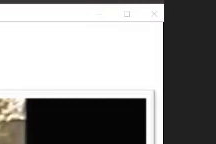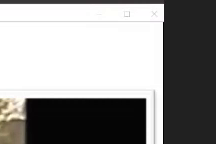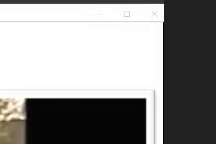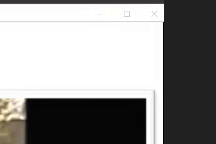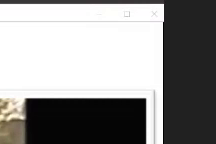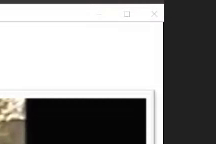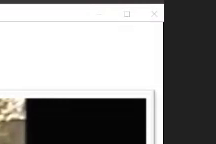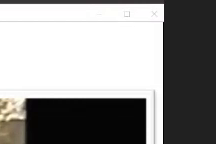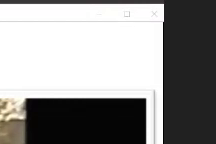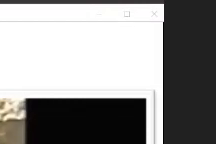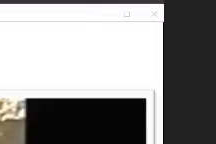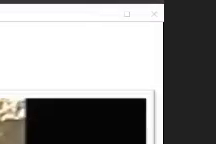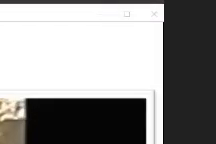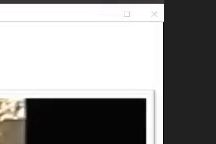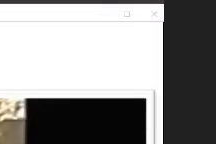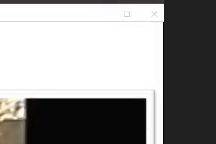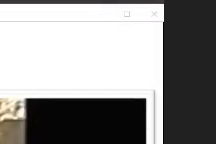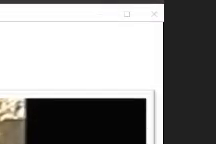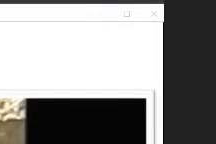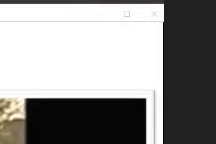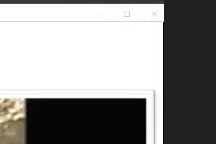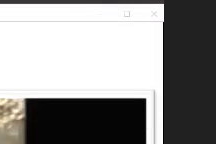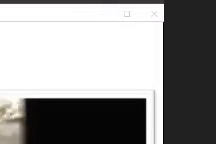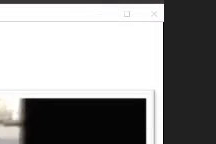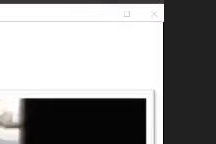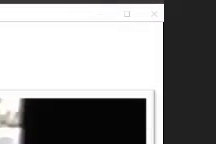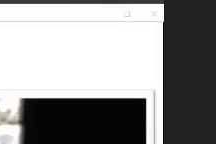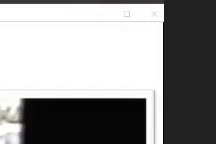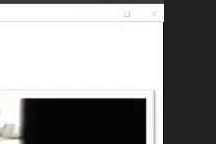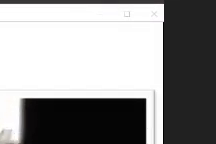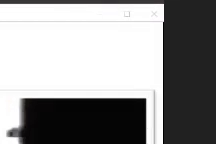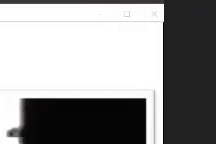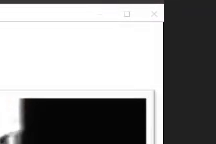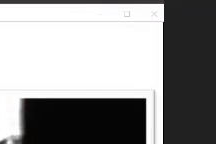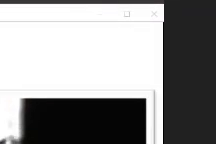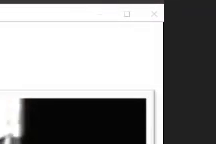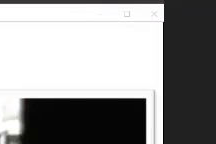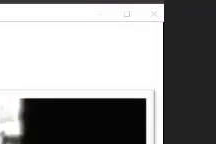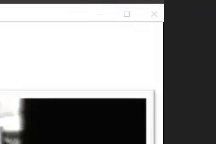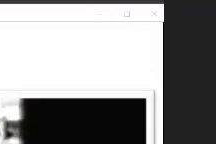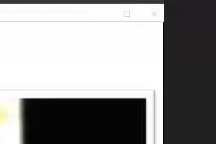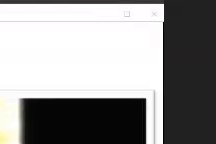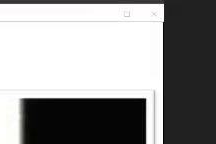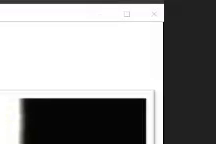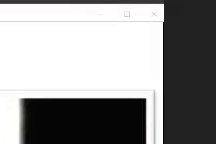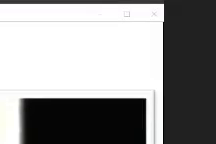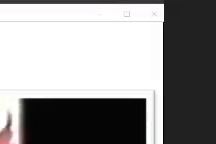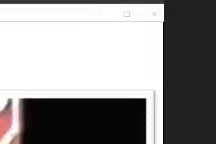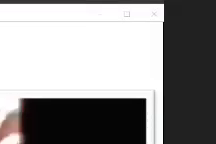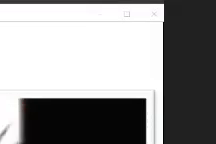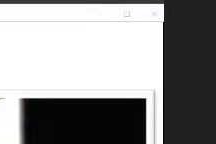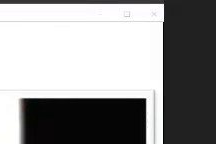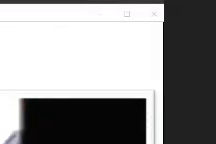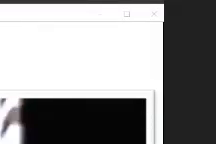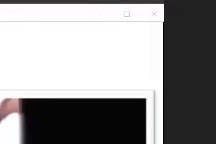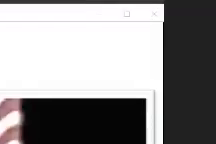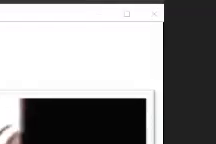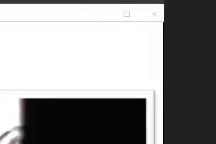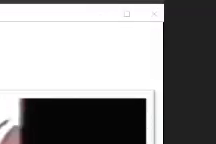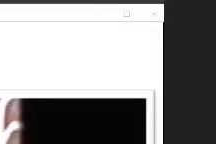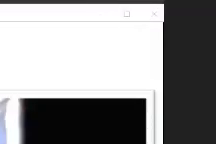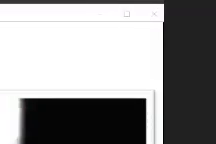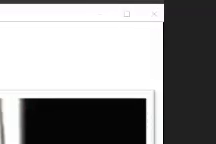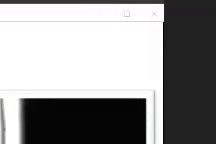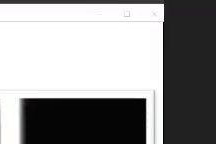have those 54 million is a lot of people. That's one in five people in the U.S. If we are united, if we're organized, if we're working